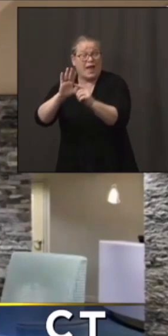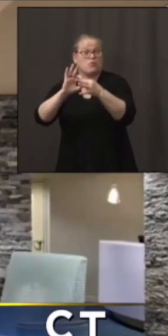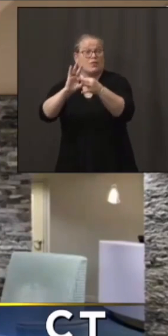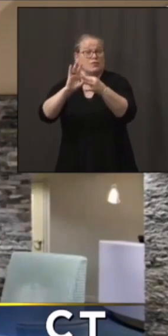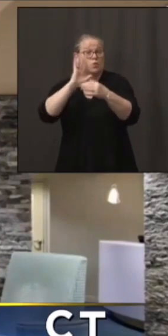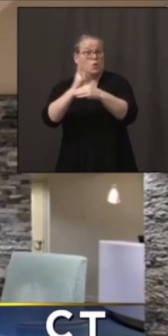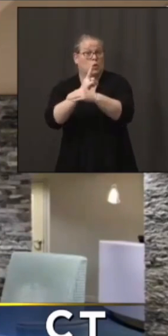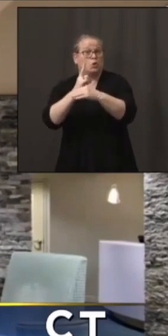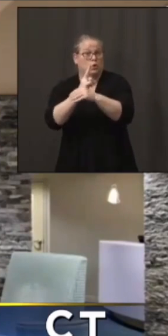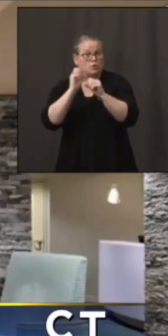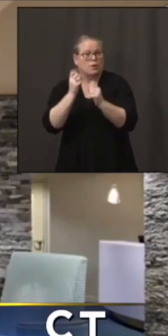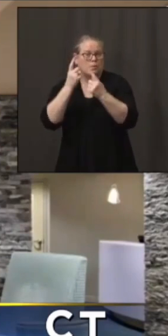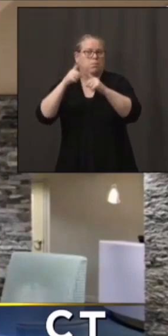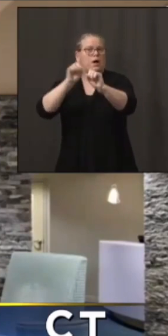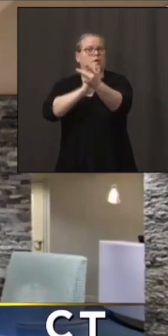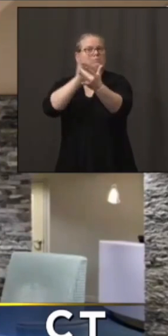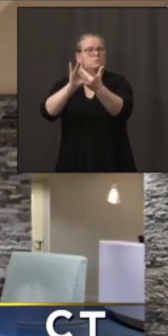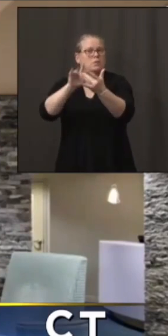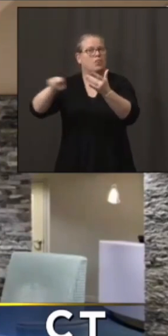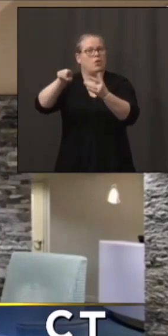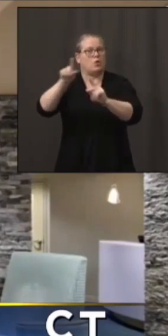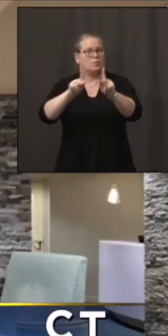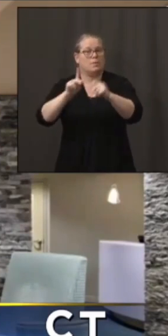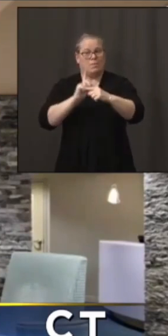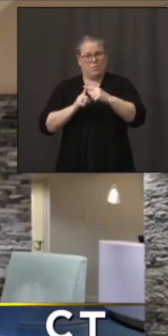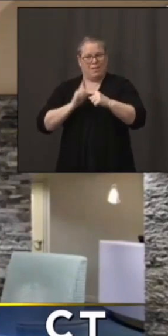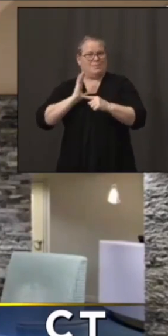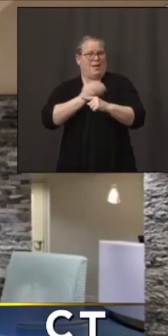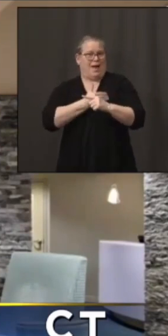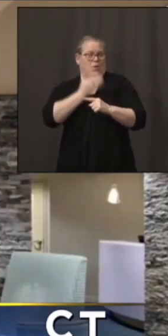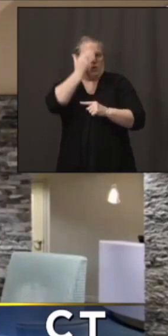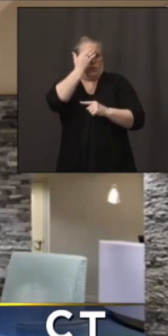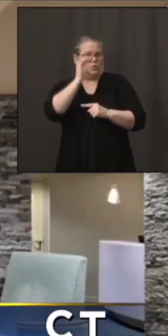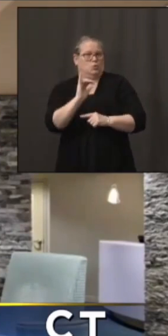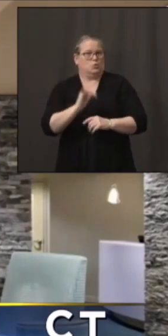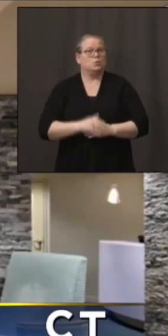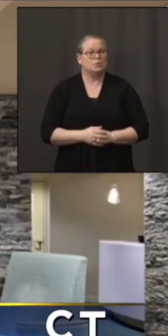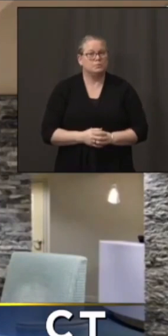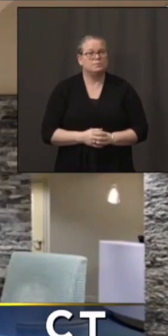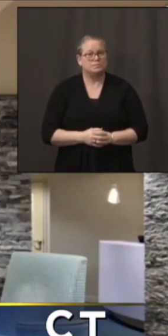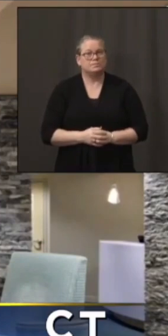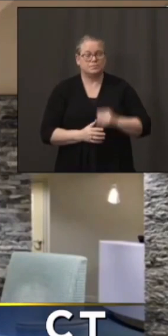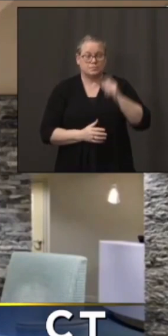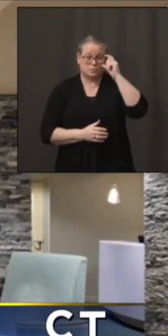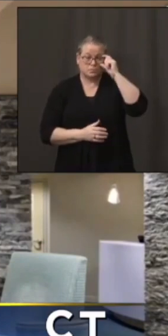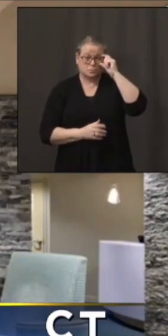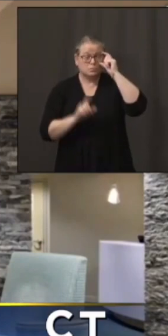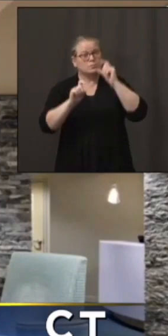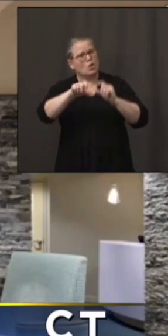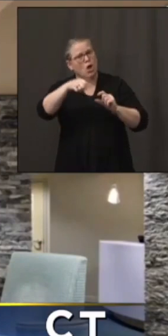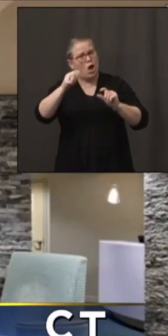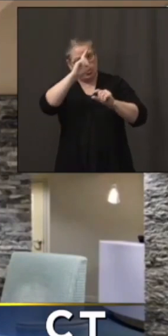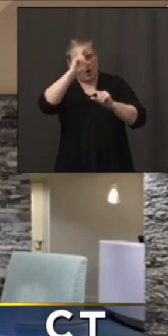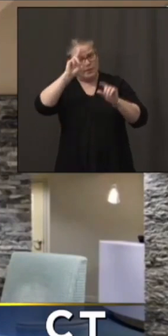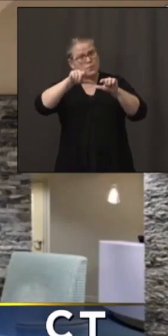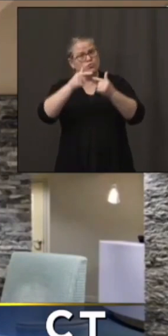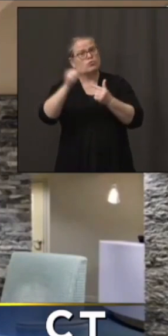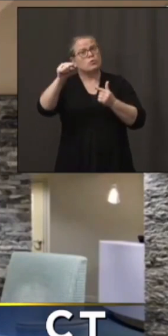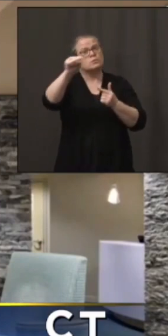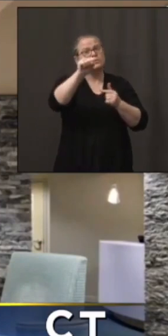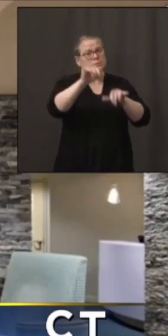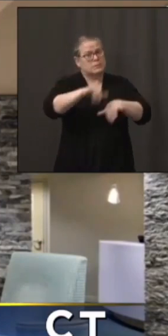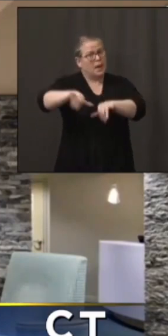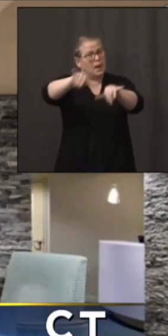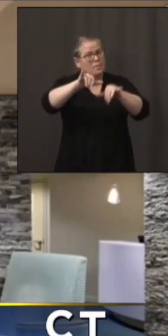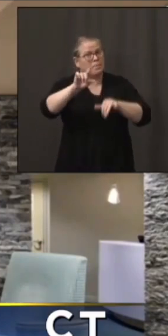get to those individuals as well as ours. Are other hospital groups doing the same thing? Yeah.